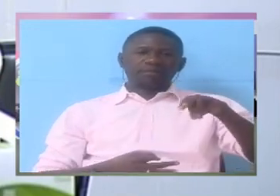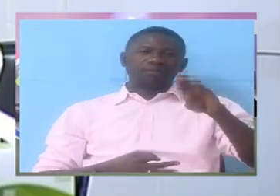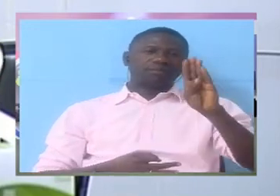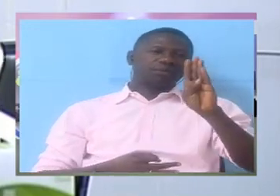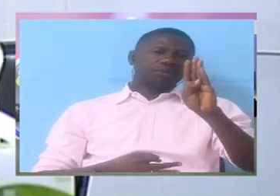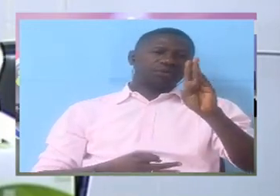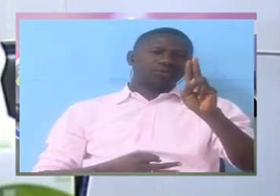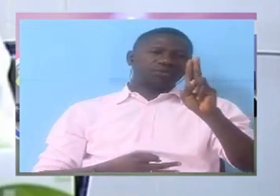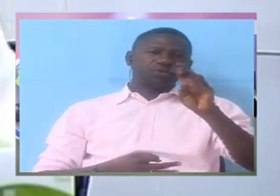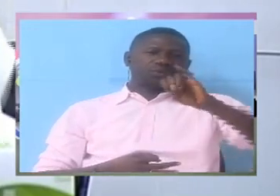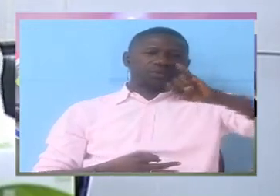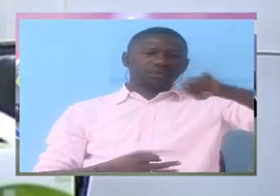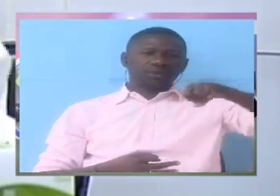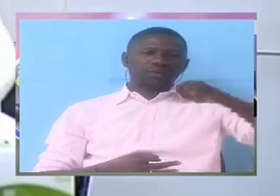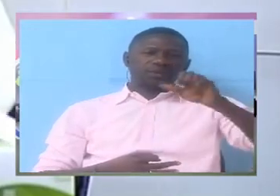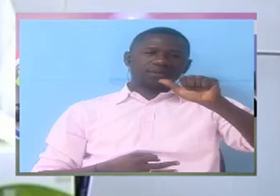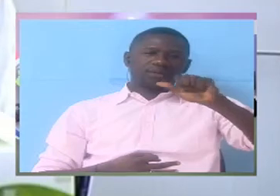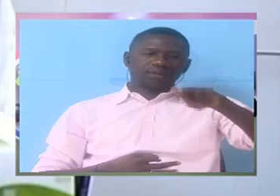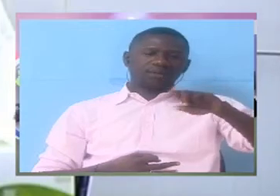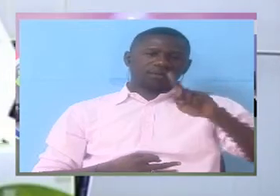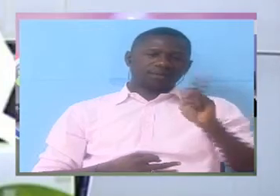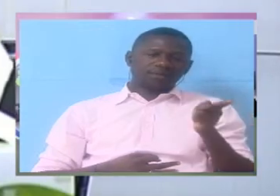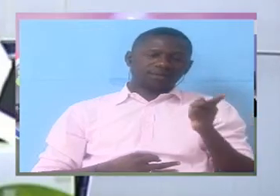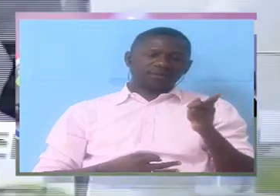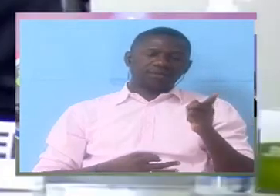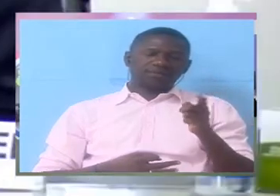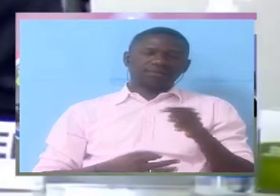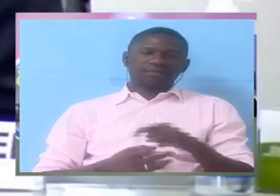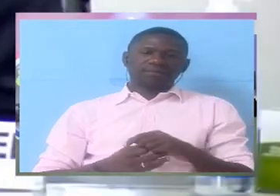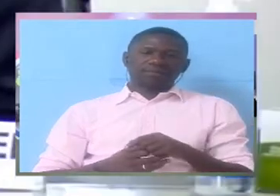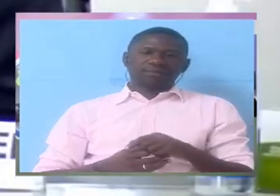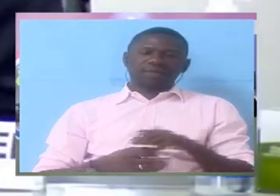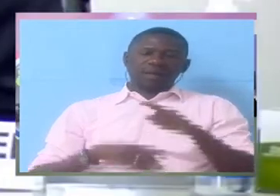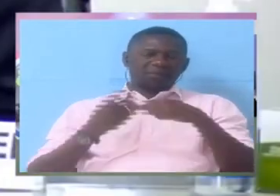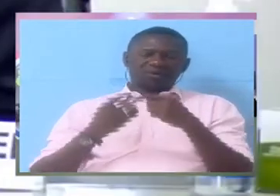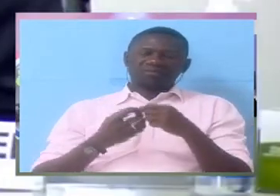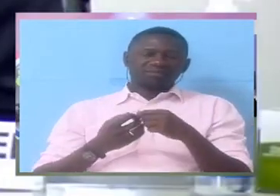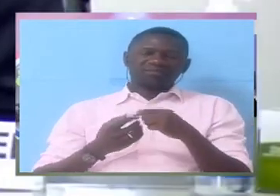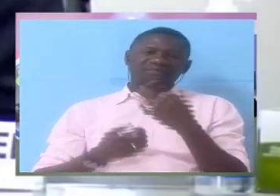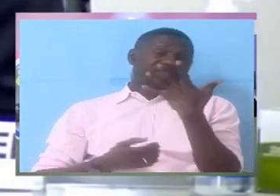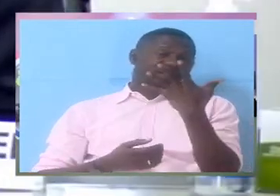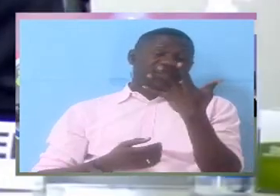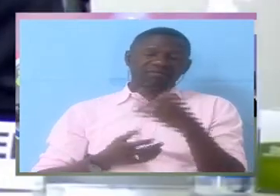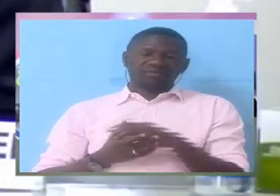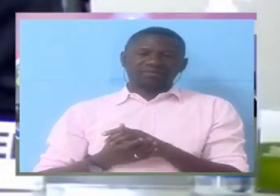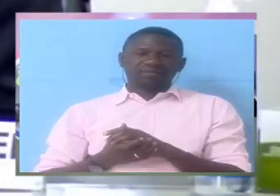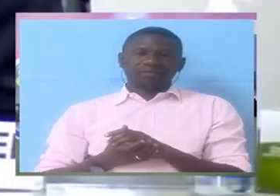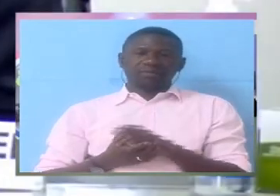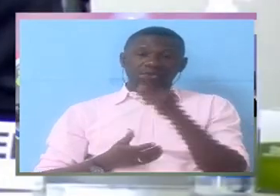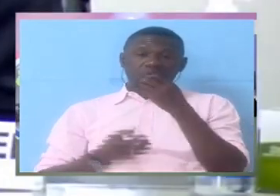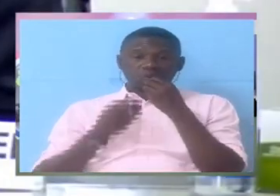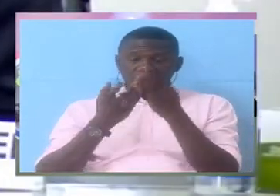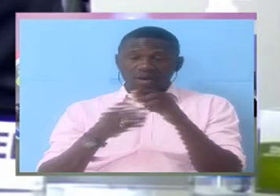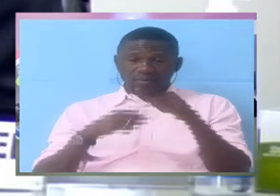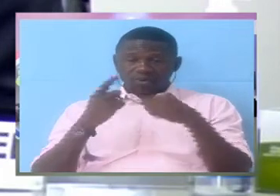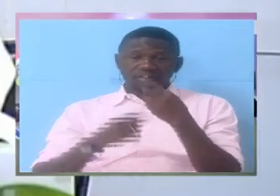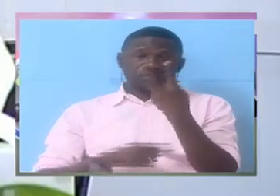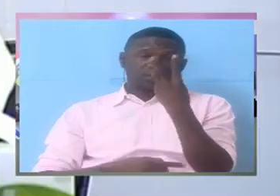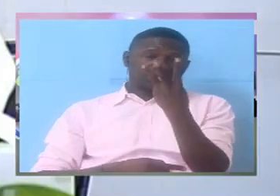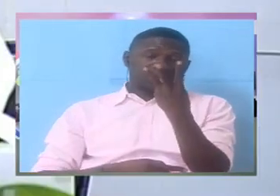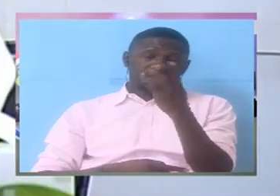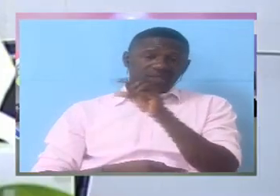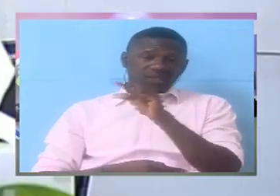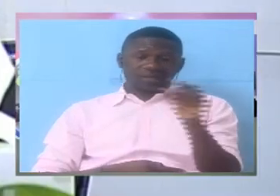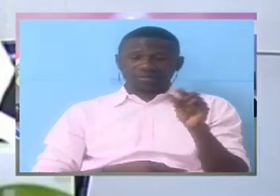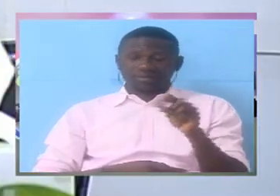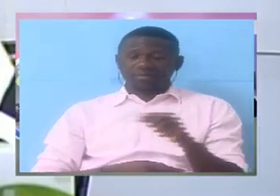Sambujang, there are about 5 of them anyway. Mululem Sambujang, Sambujang Tobije. Sabaya mo sabaya wala to for it.